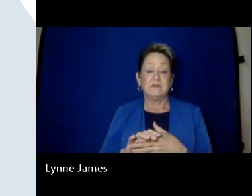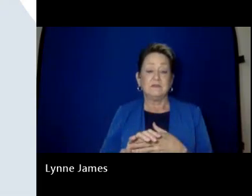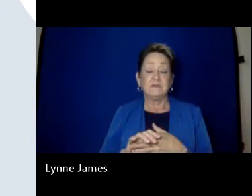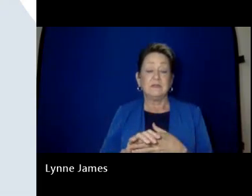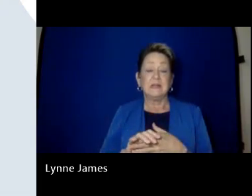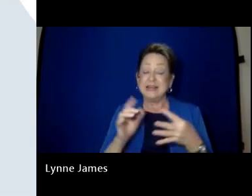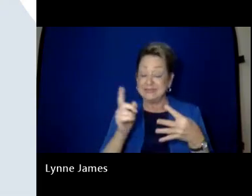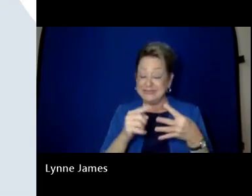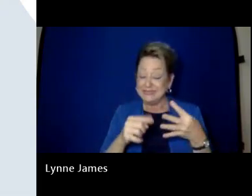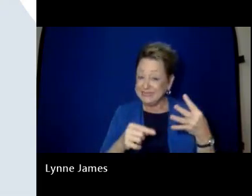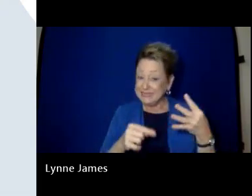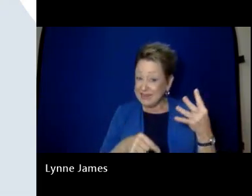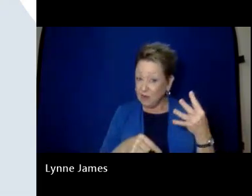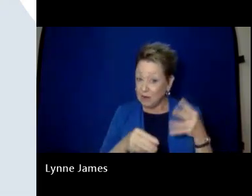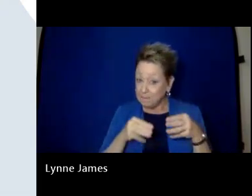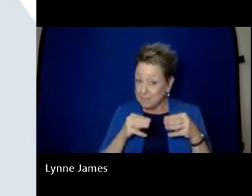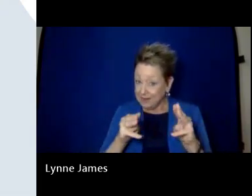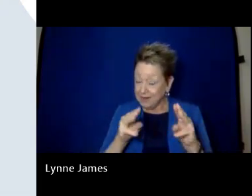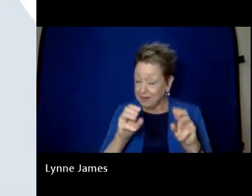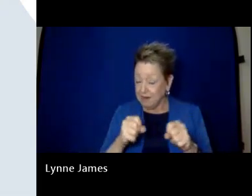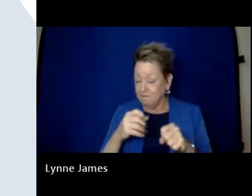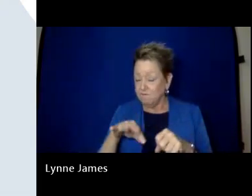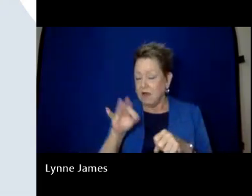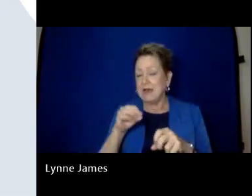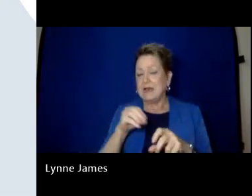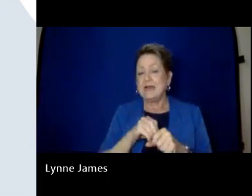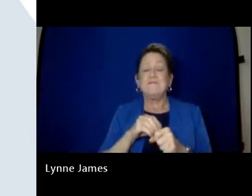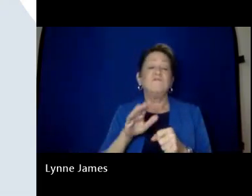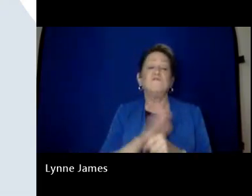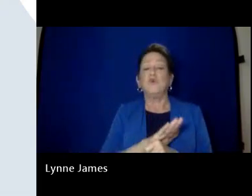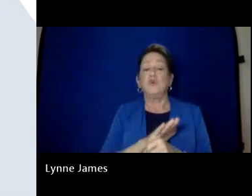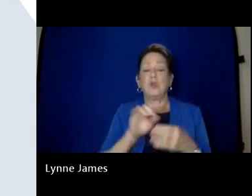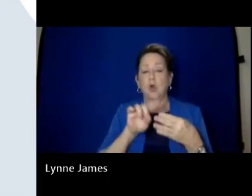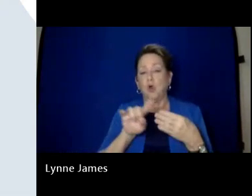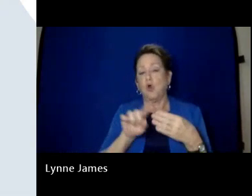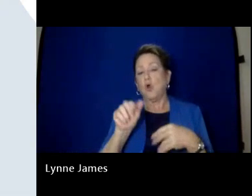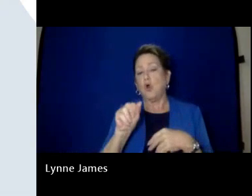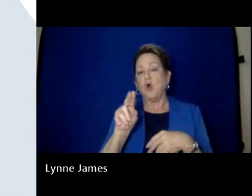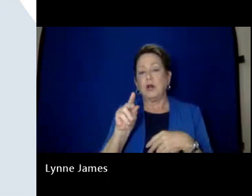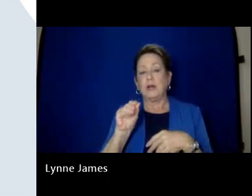detailed audit methodology can be found in our full audit report.